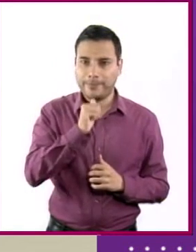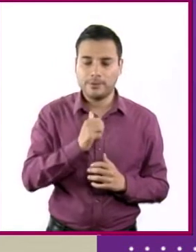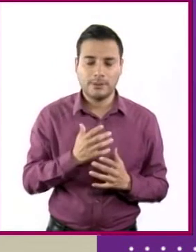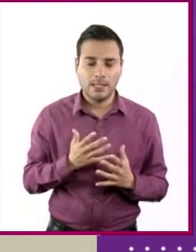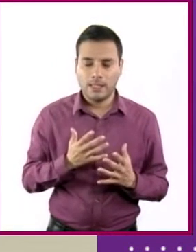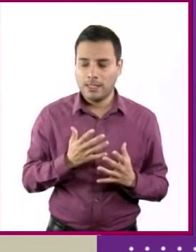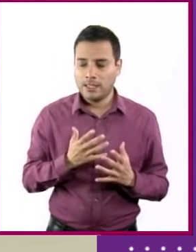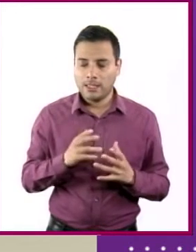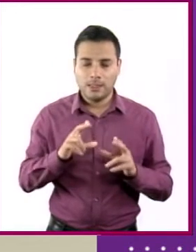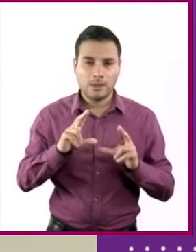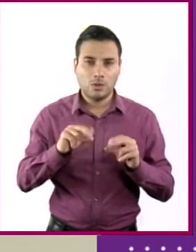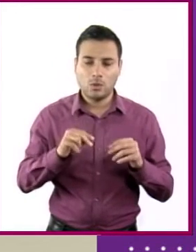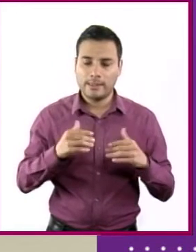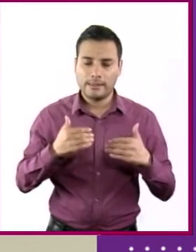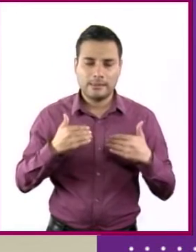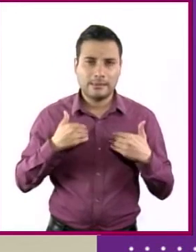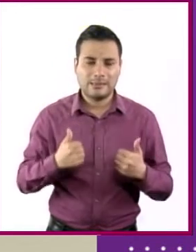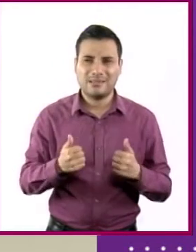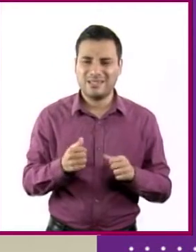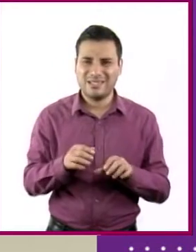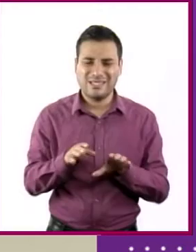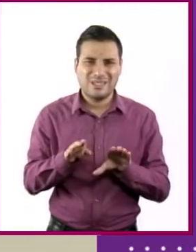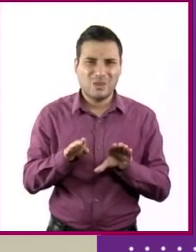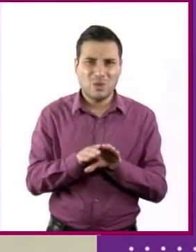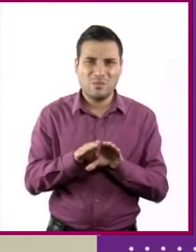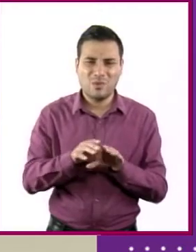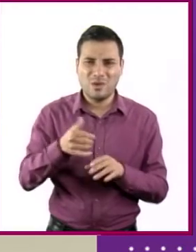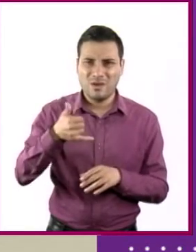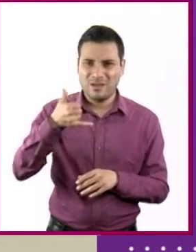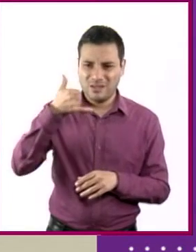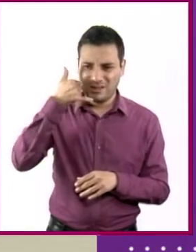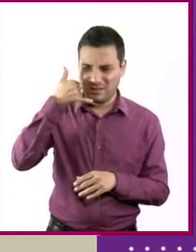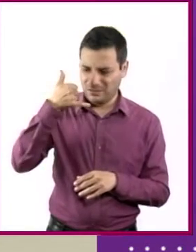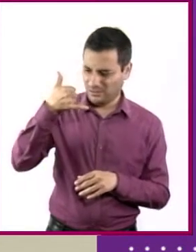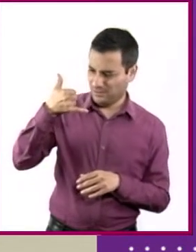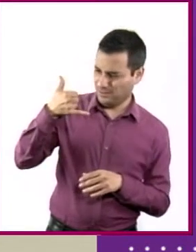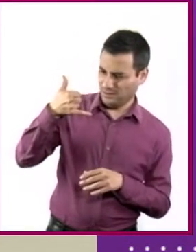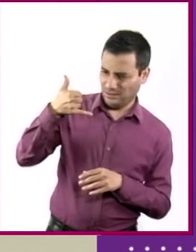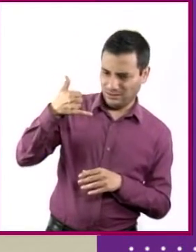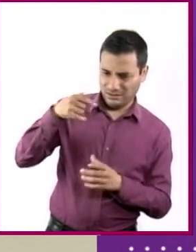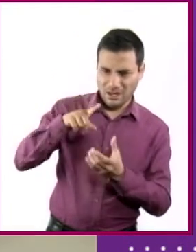couldn't understand how the phone worked.